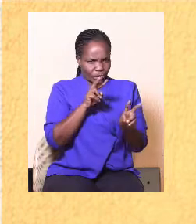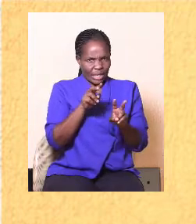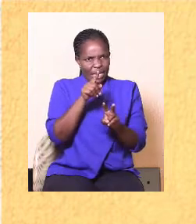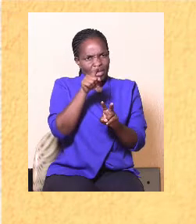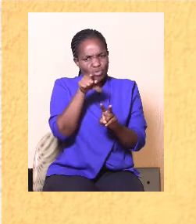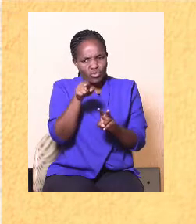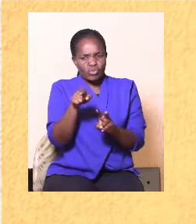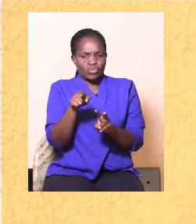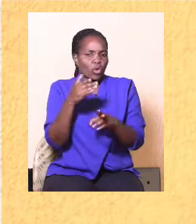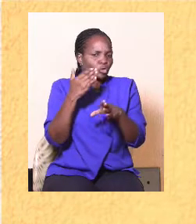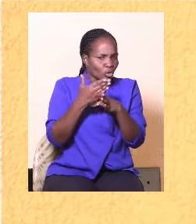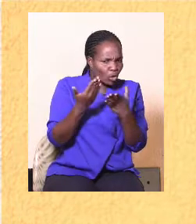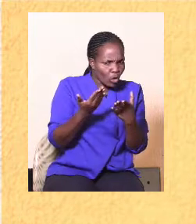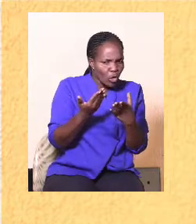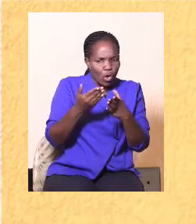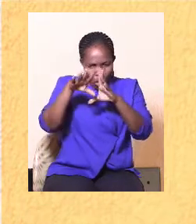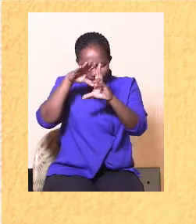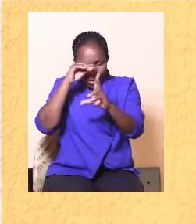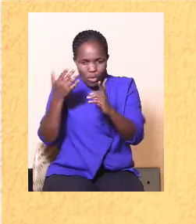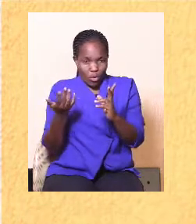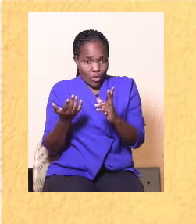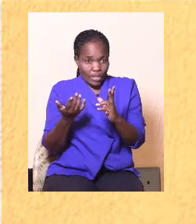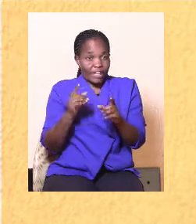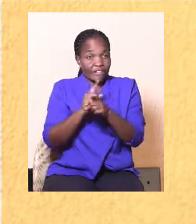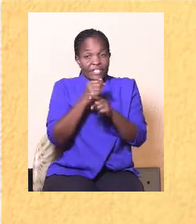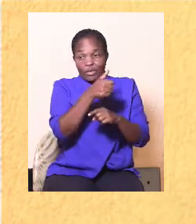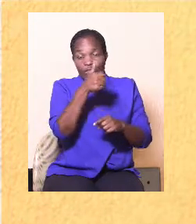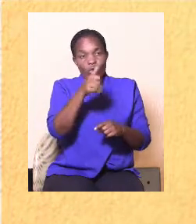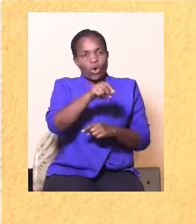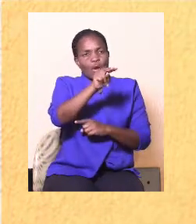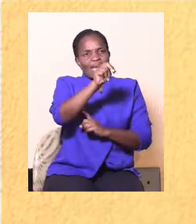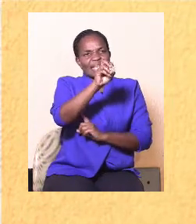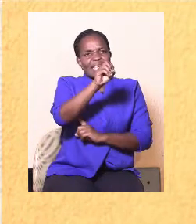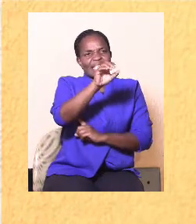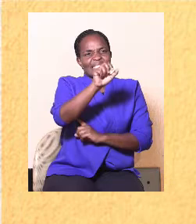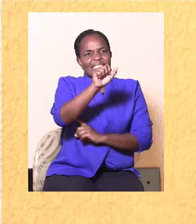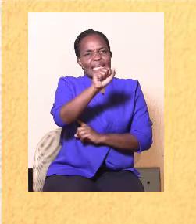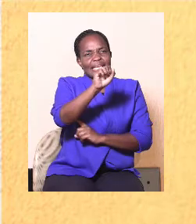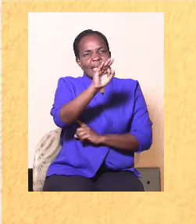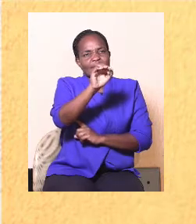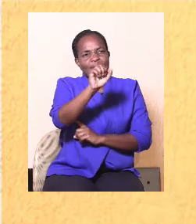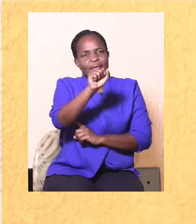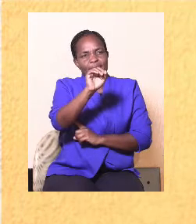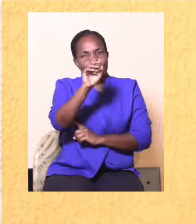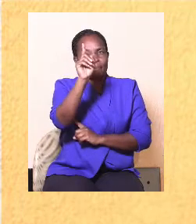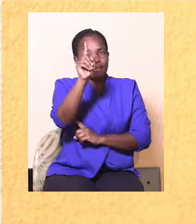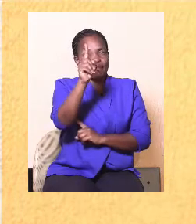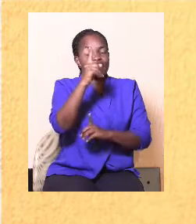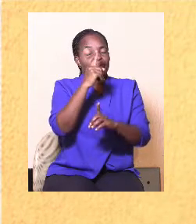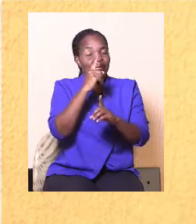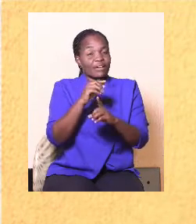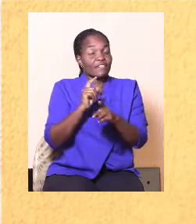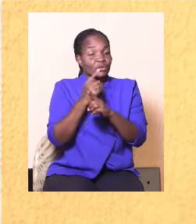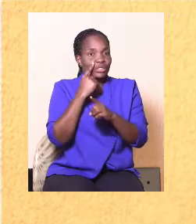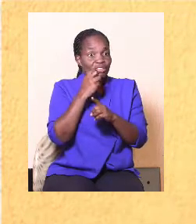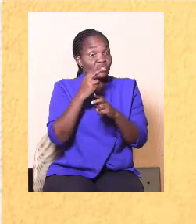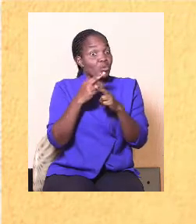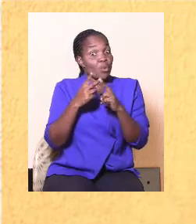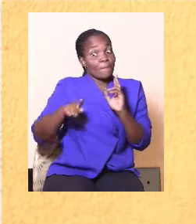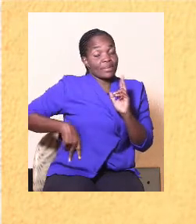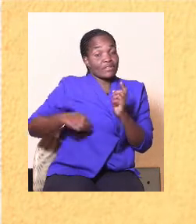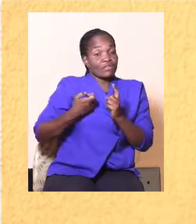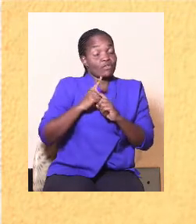to look at the NASFAF database to see whether you are getting any kind of support from government in the form of a grant